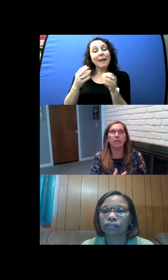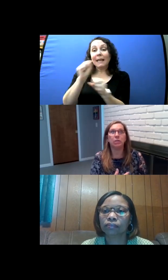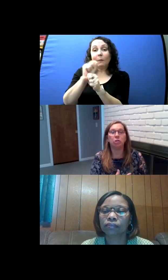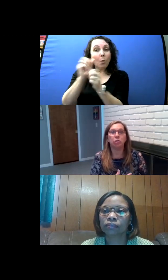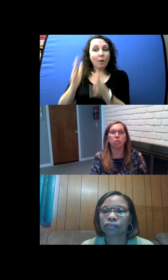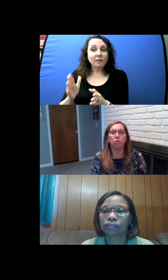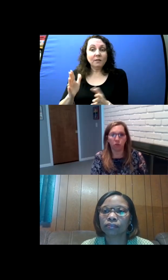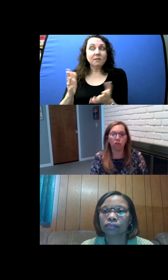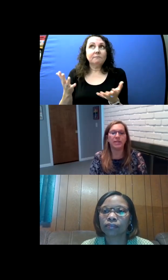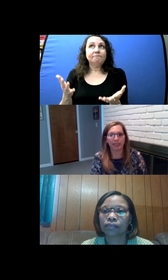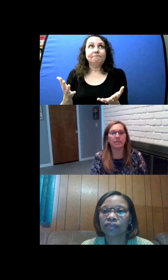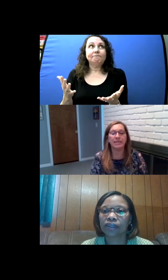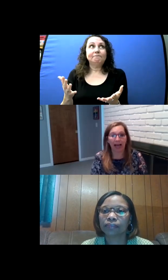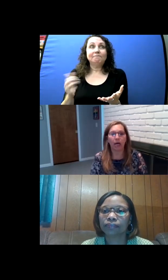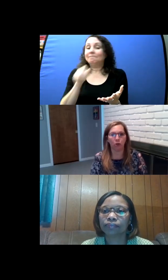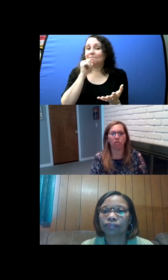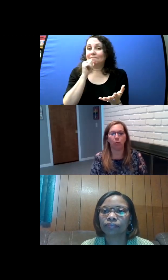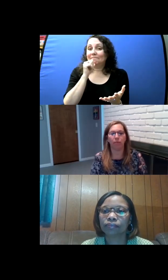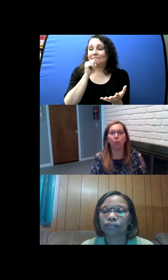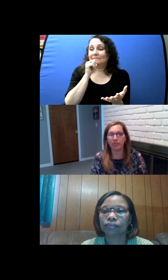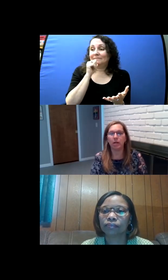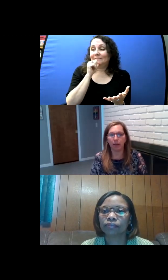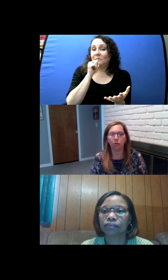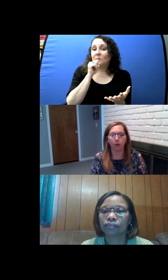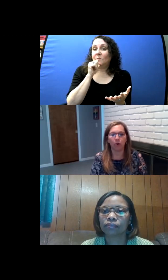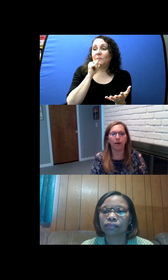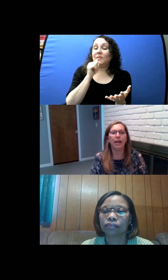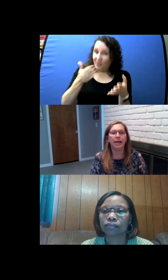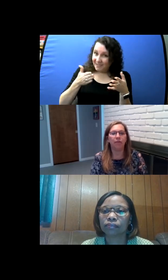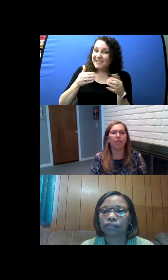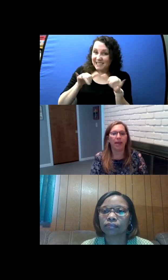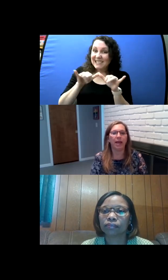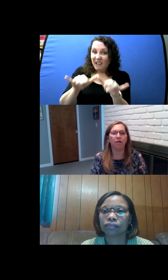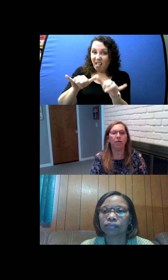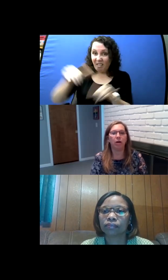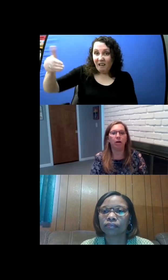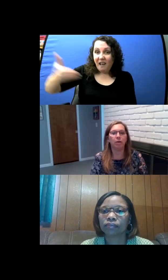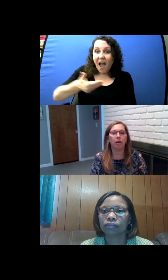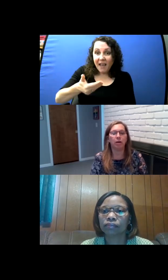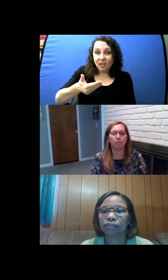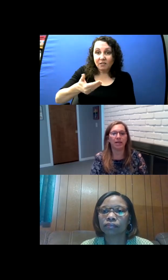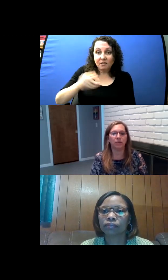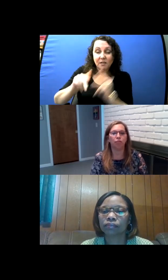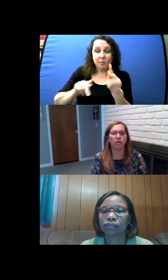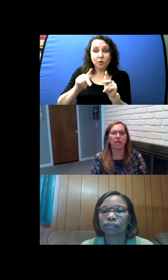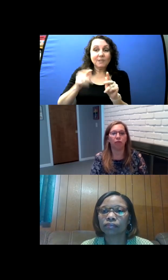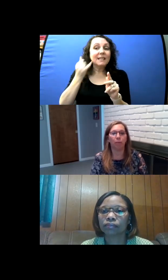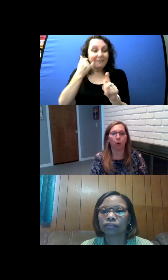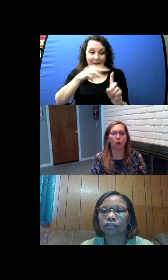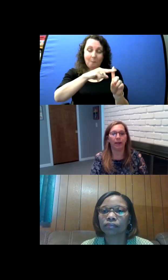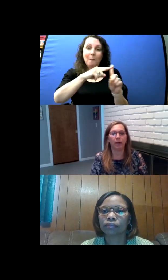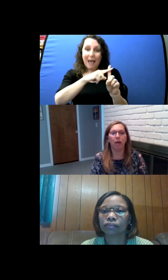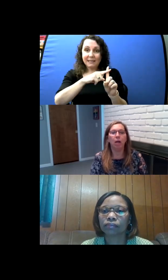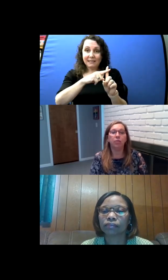not will choose not to not hire someone. They will still hire someone if they have a positive drug